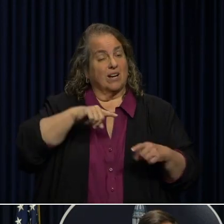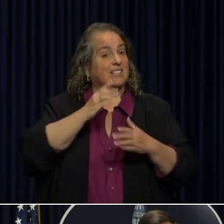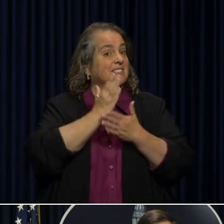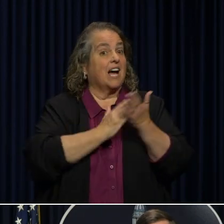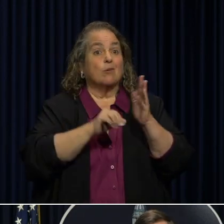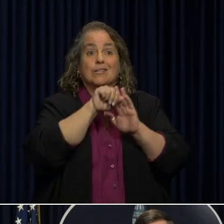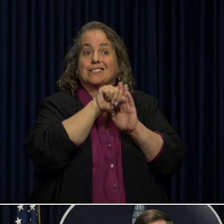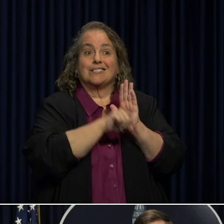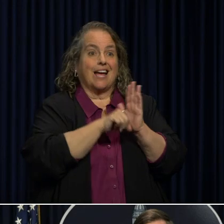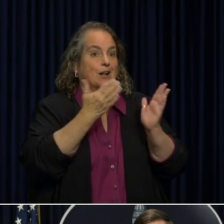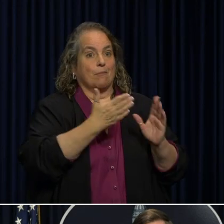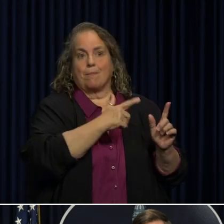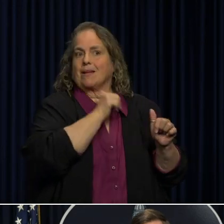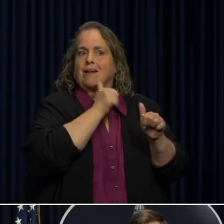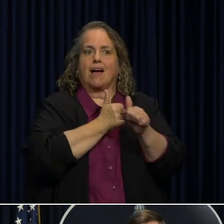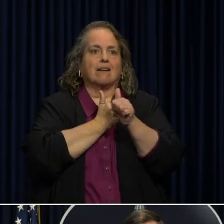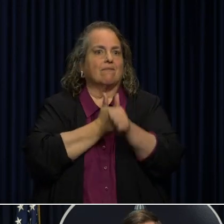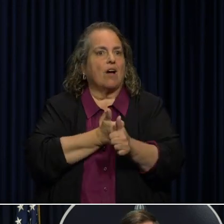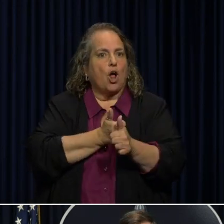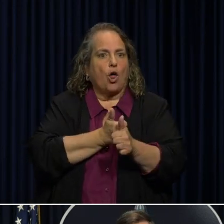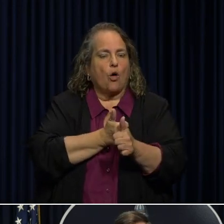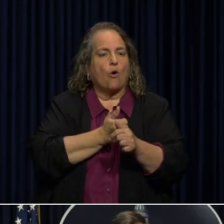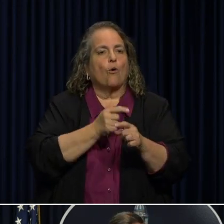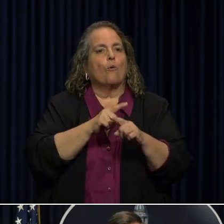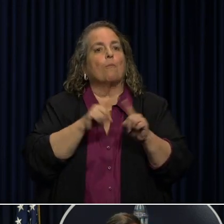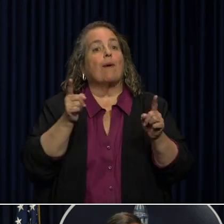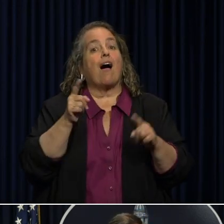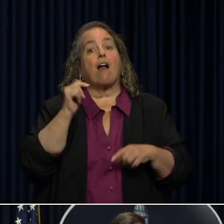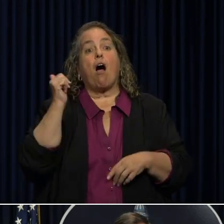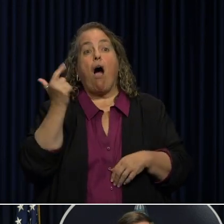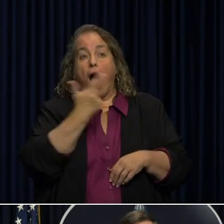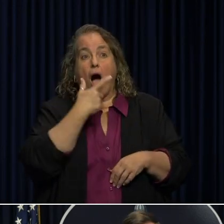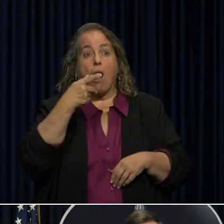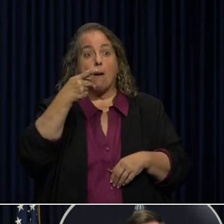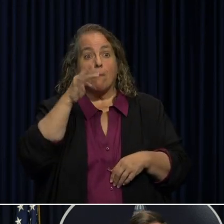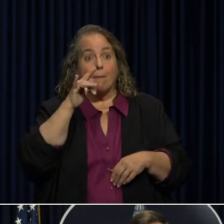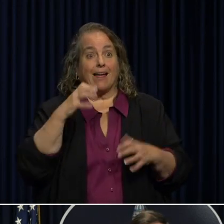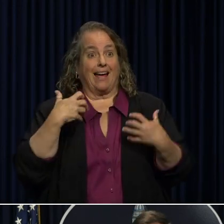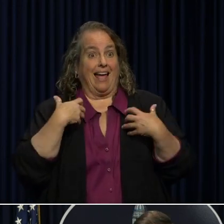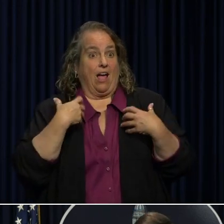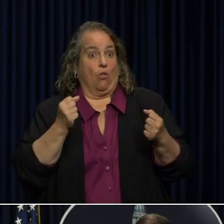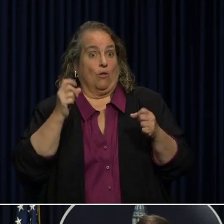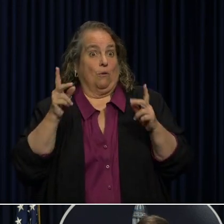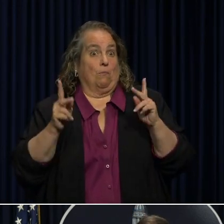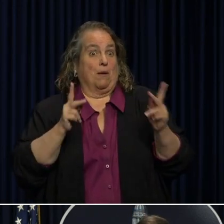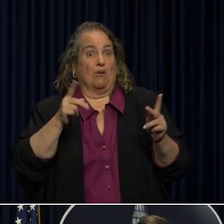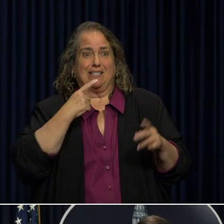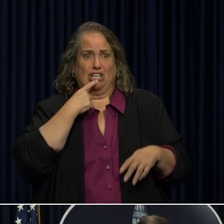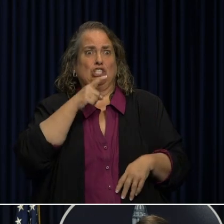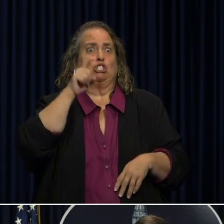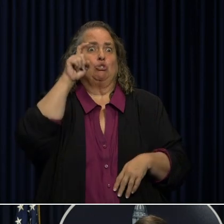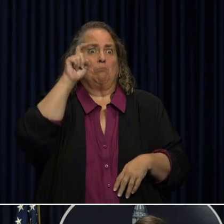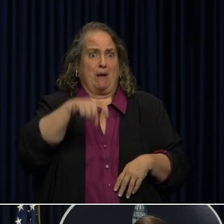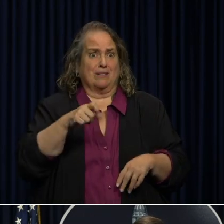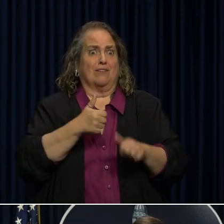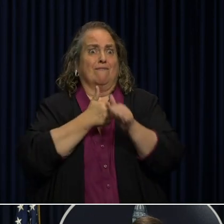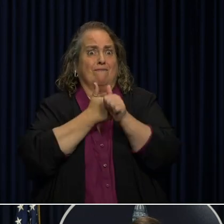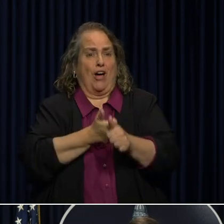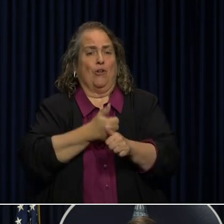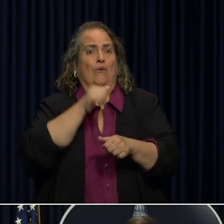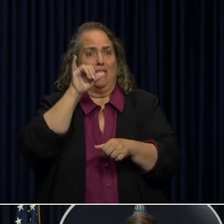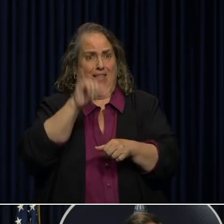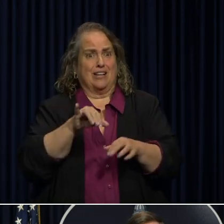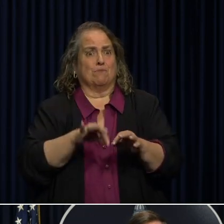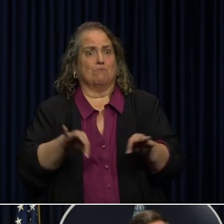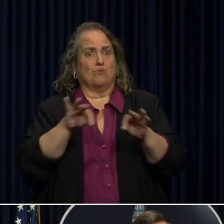this, but if every public health official tells you it's what we ought to look for, there's a good reason to follow it. And